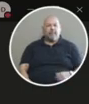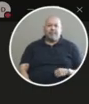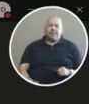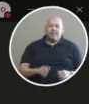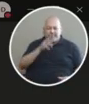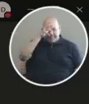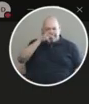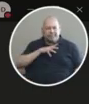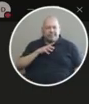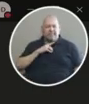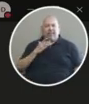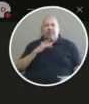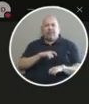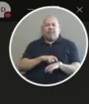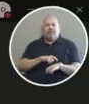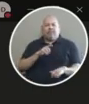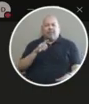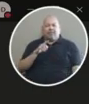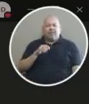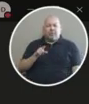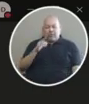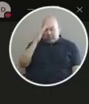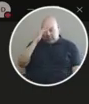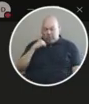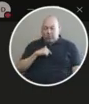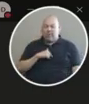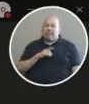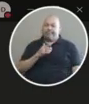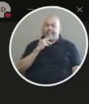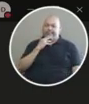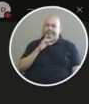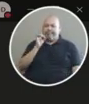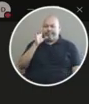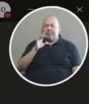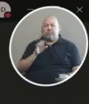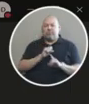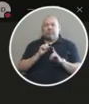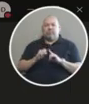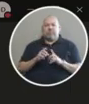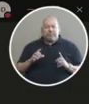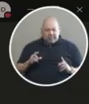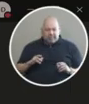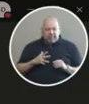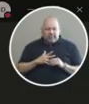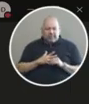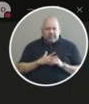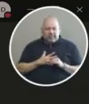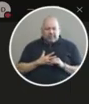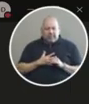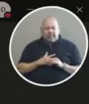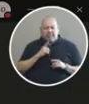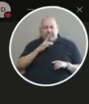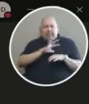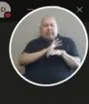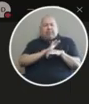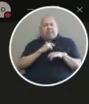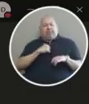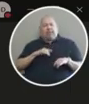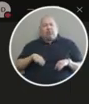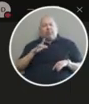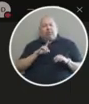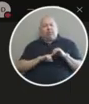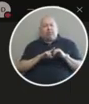Hello. Yes. Thank you for my time. As you all know, we are in a dire situation, and it's under the context of the novel COVID-19, and as a native El